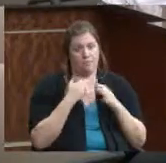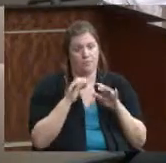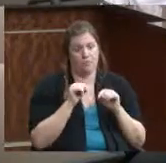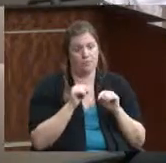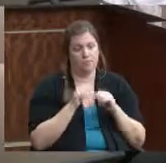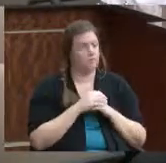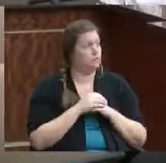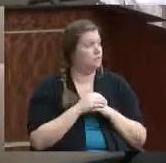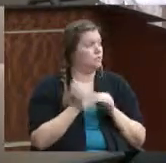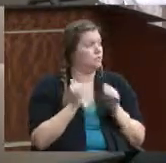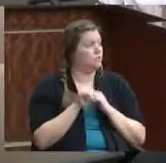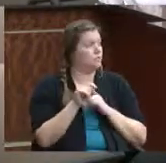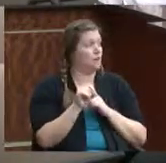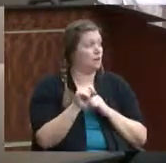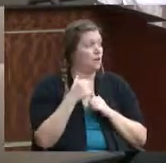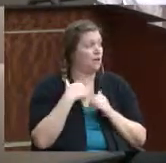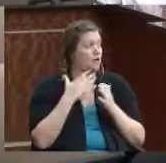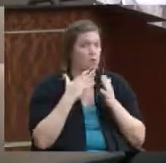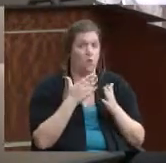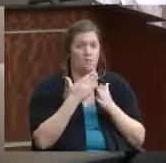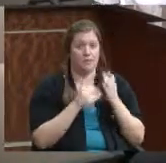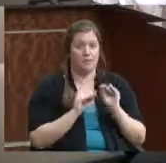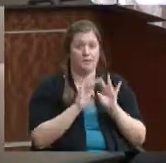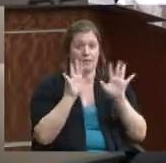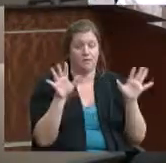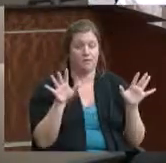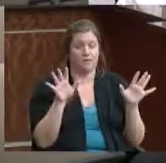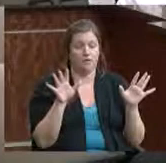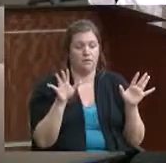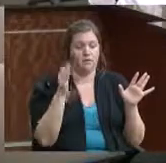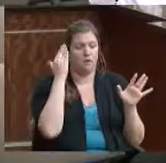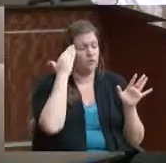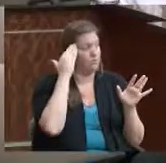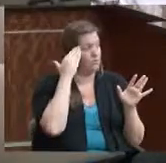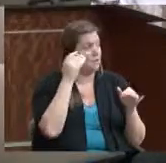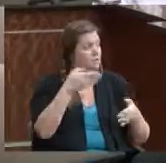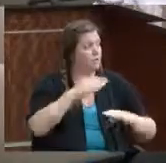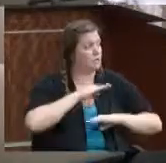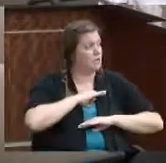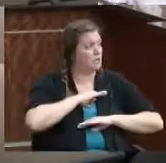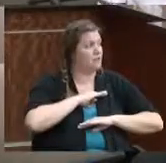So with that, I hope that provides some clarification. I know I'm not gonna satisfy